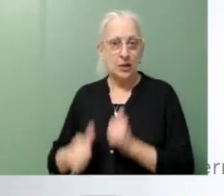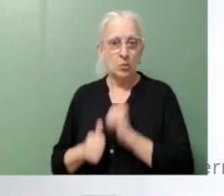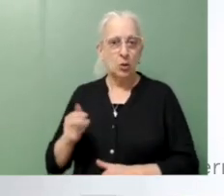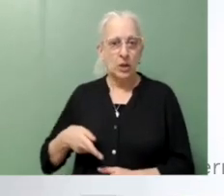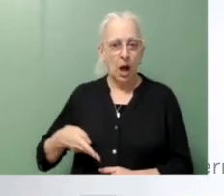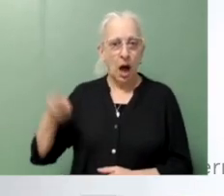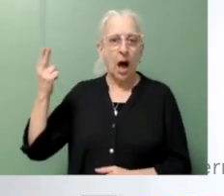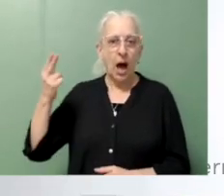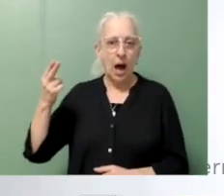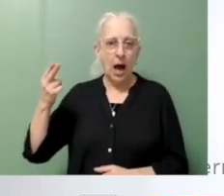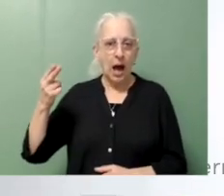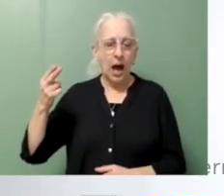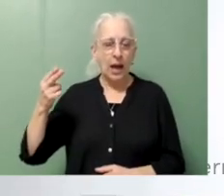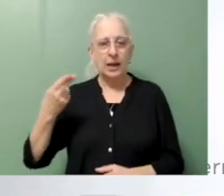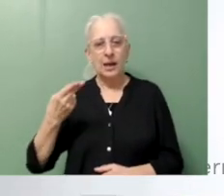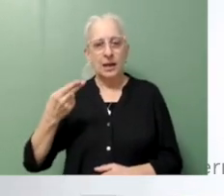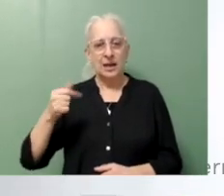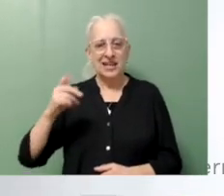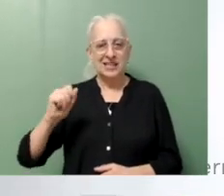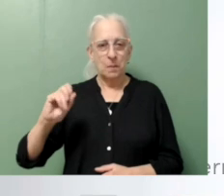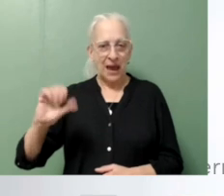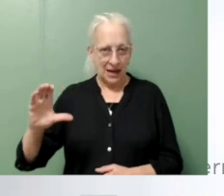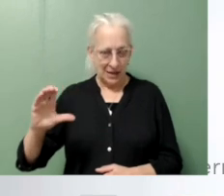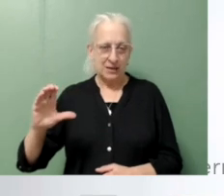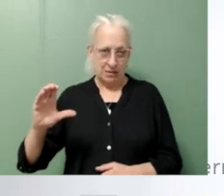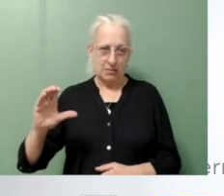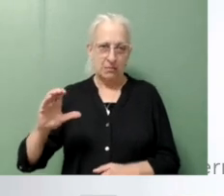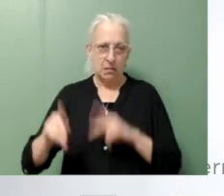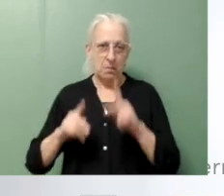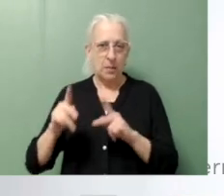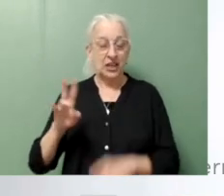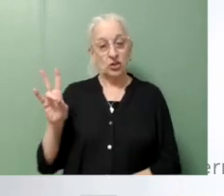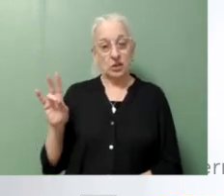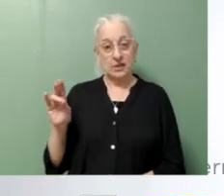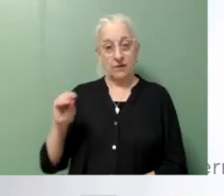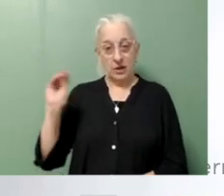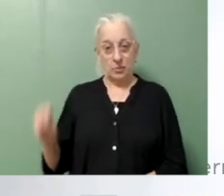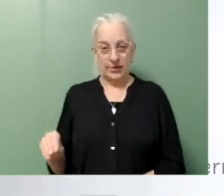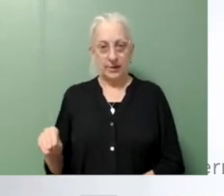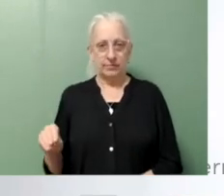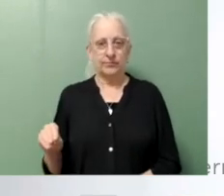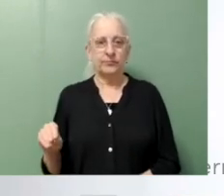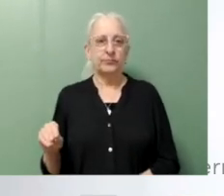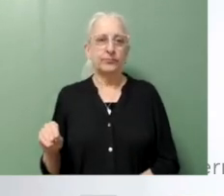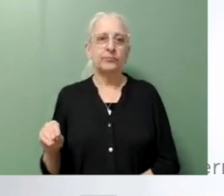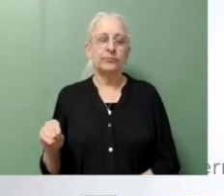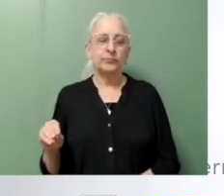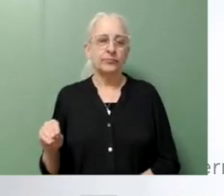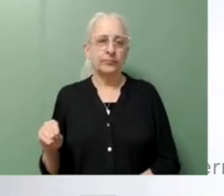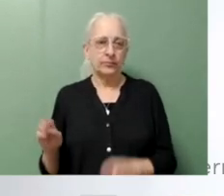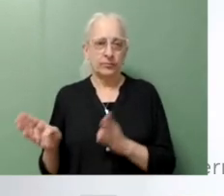highest Hispanic Latino population with 70% of our participants in that